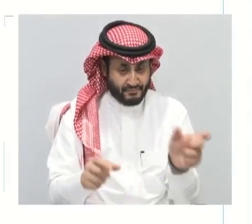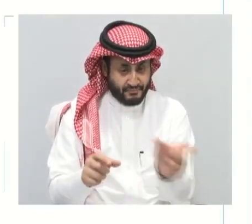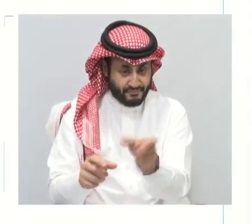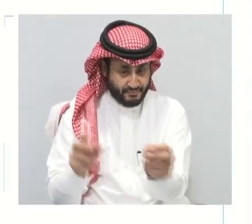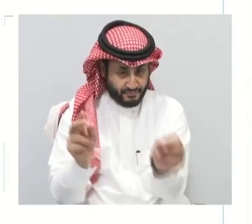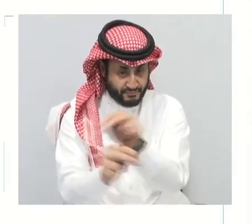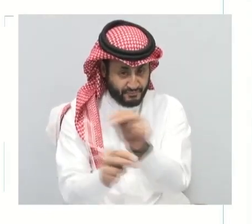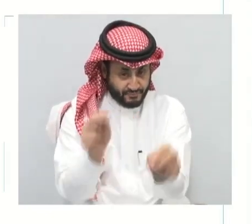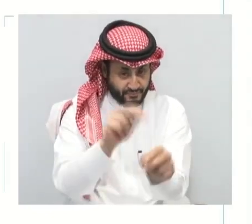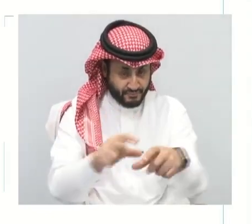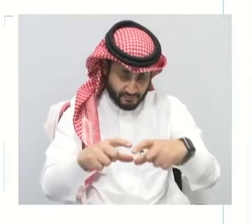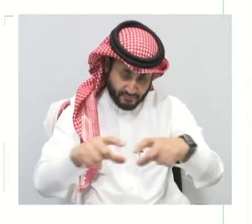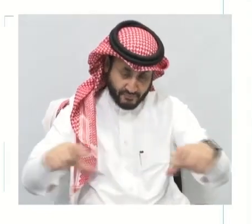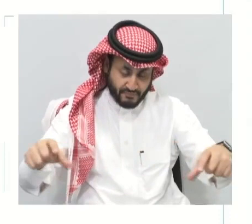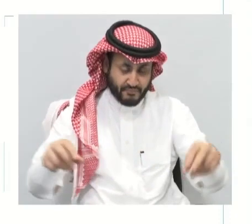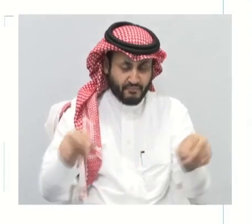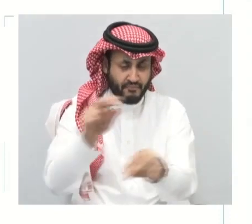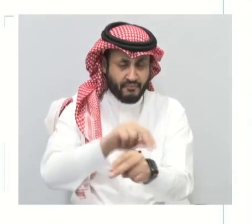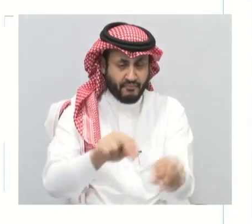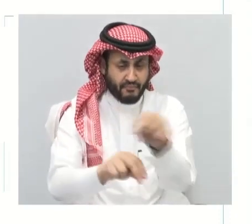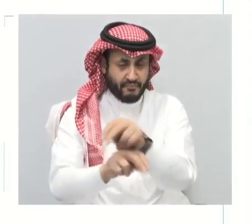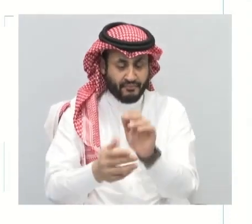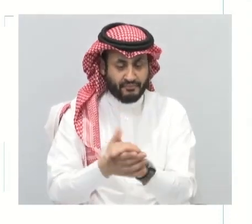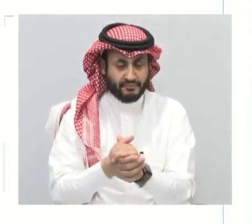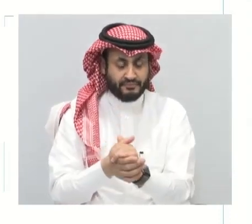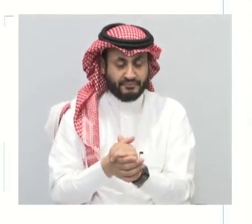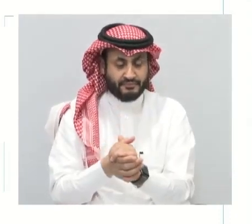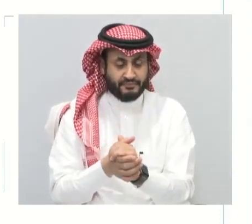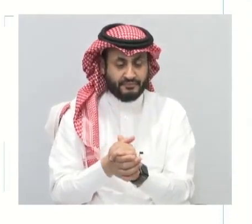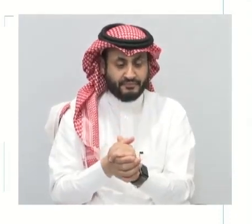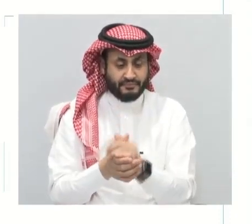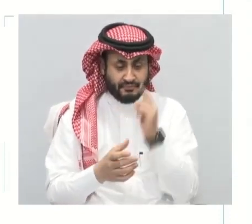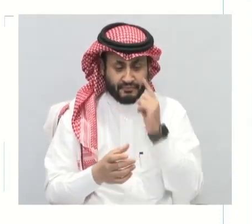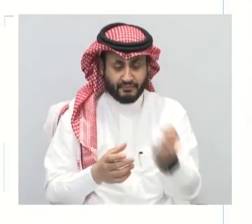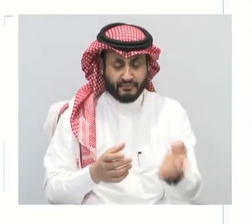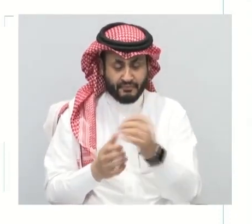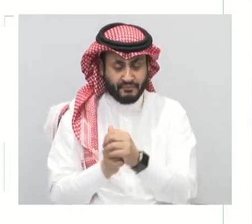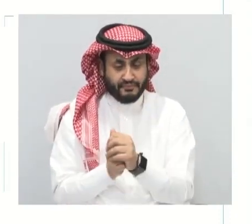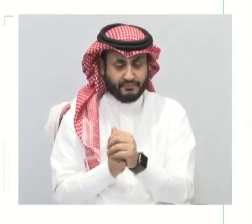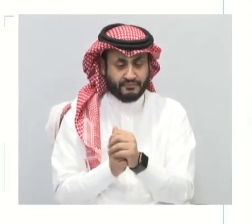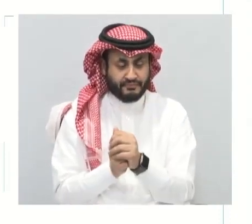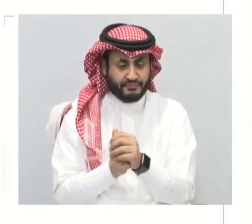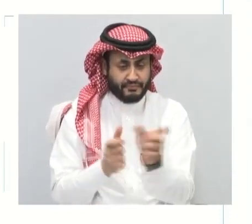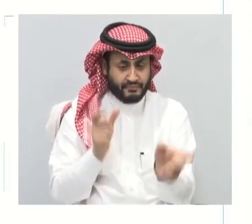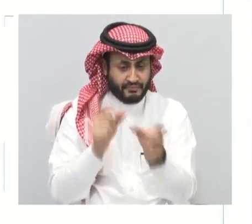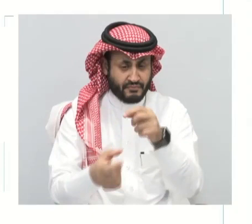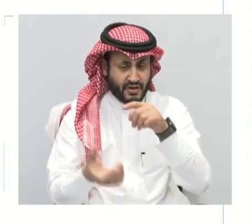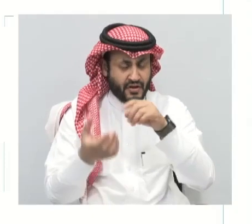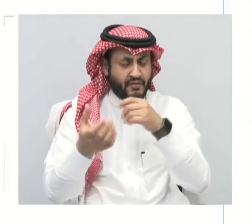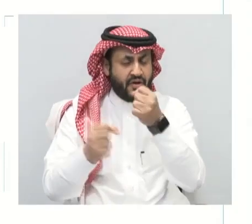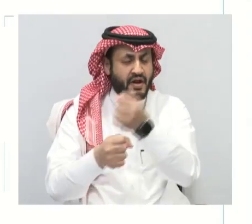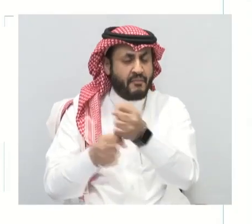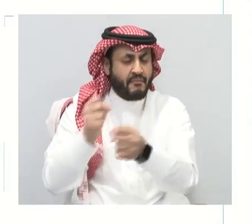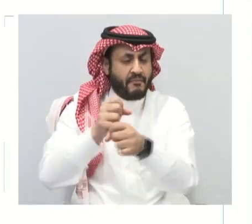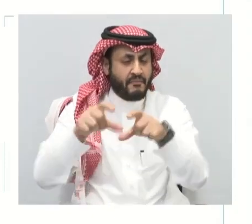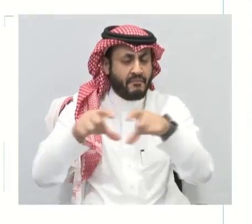to unscramble them, to rearrange them. Okay, now here, unscramble the words to make sentences. Look at the